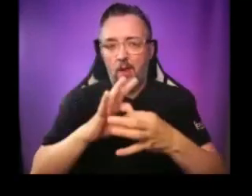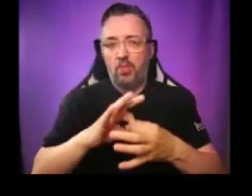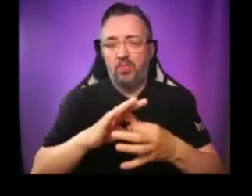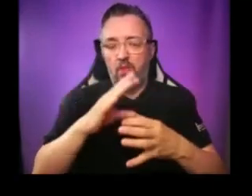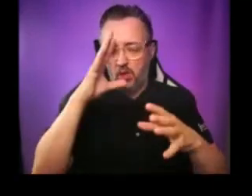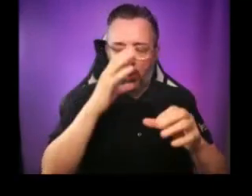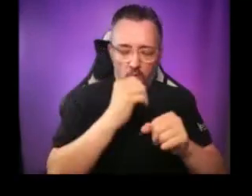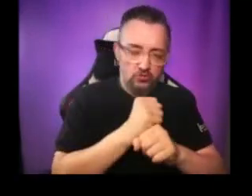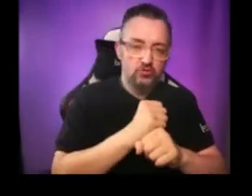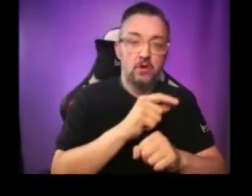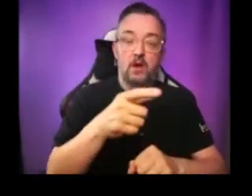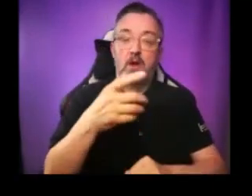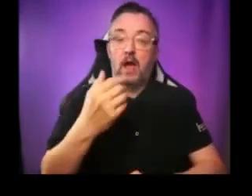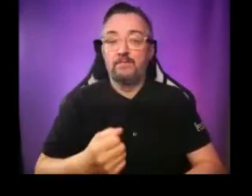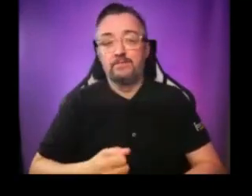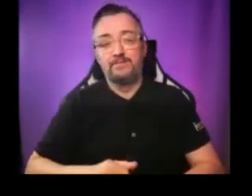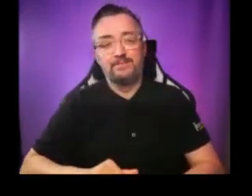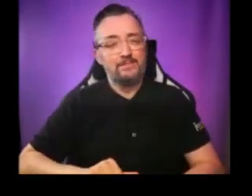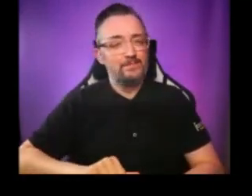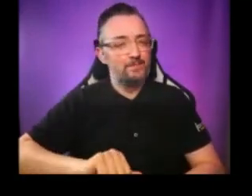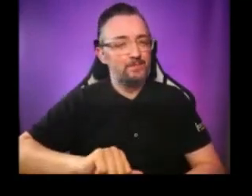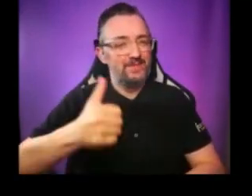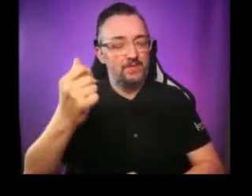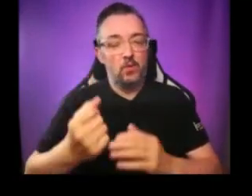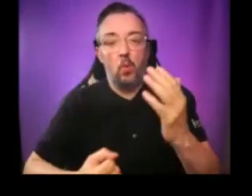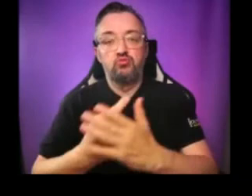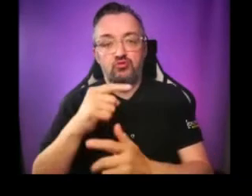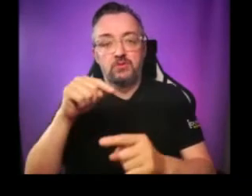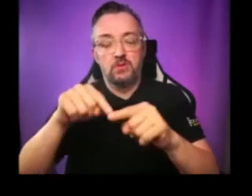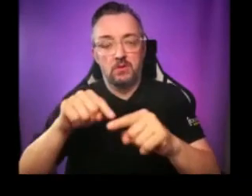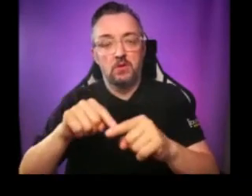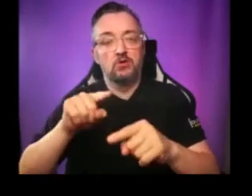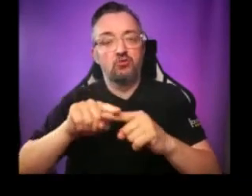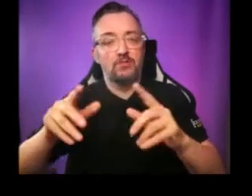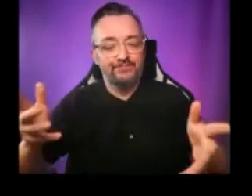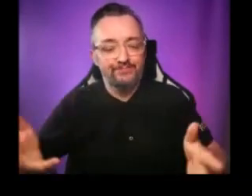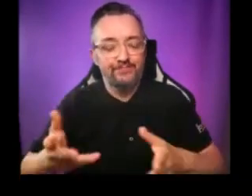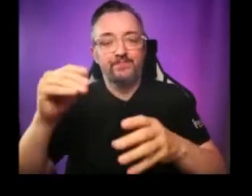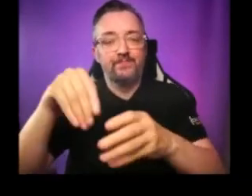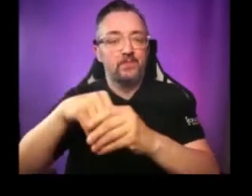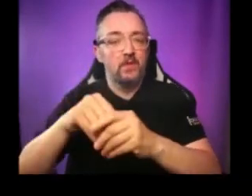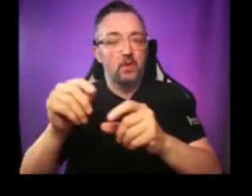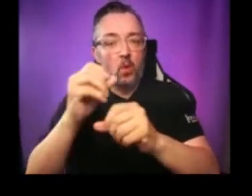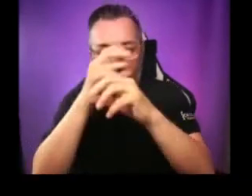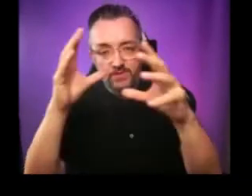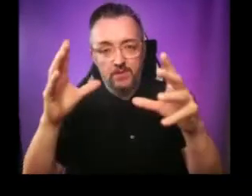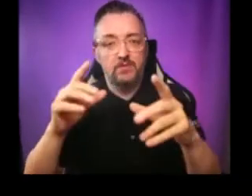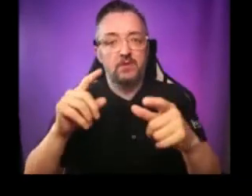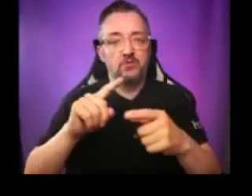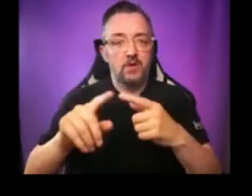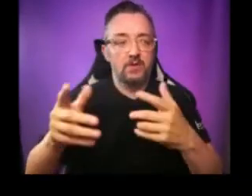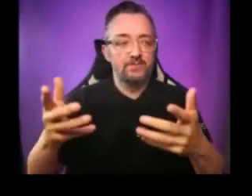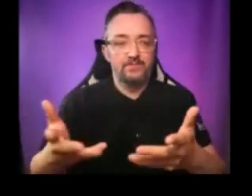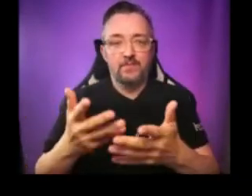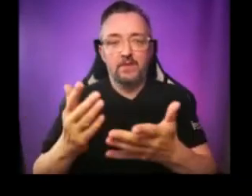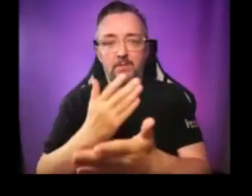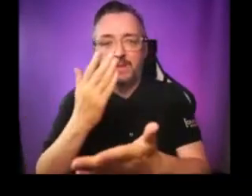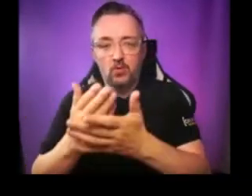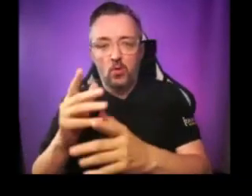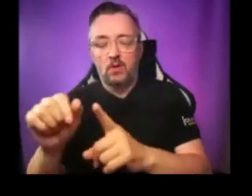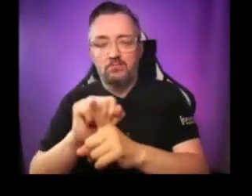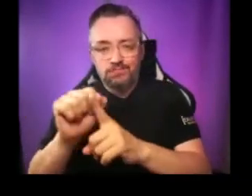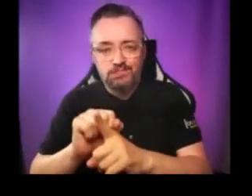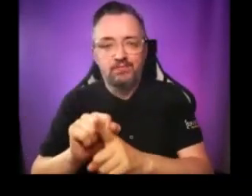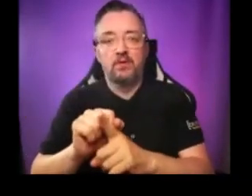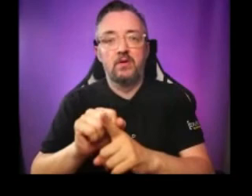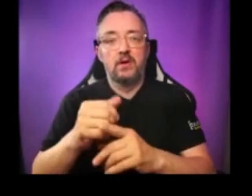there's a really fantastic opportunity to be introducing this concept and laying that groundwork and correcting that misperception early as